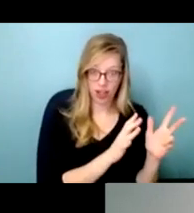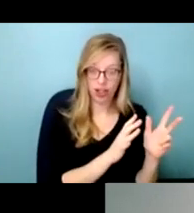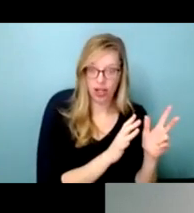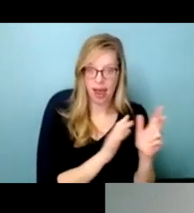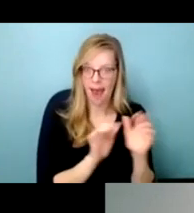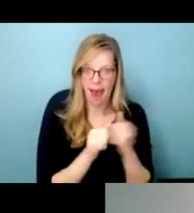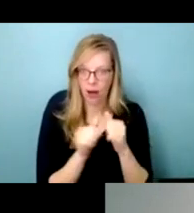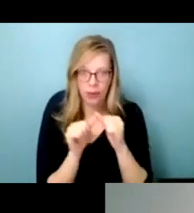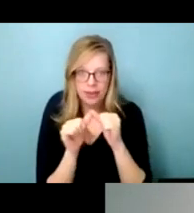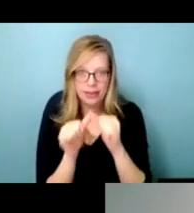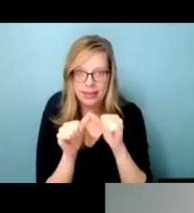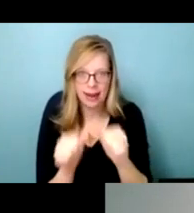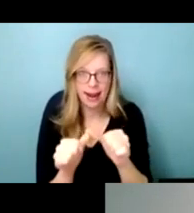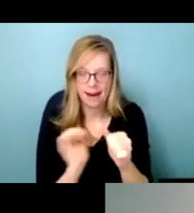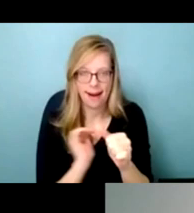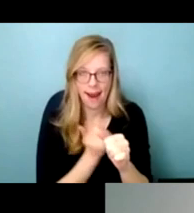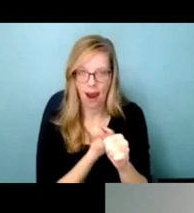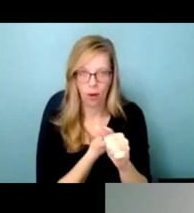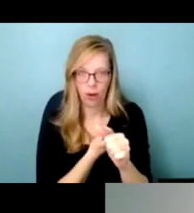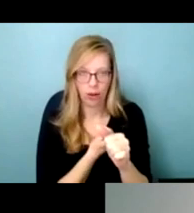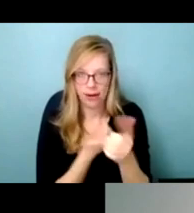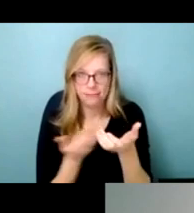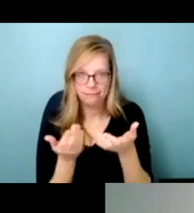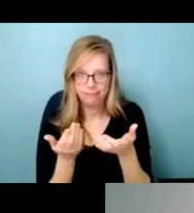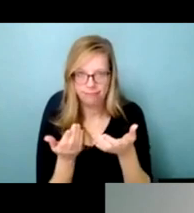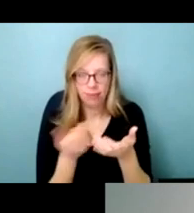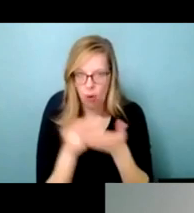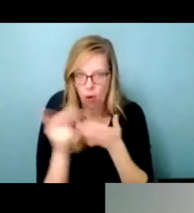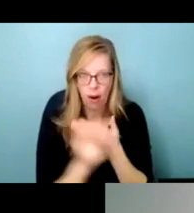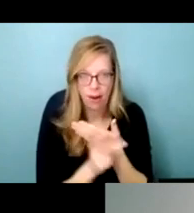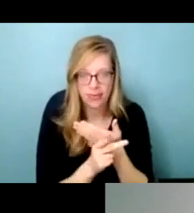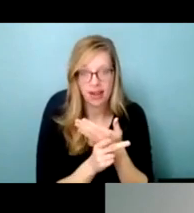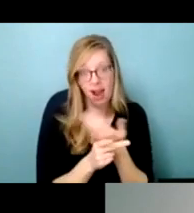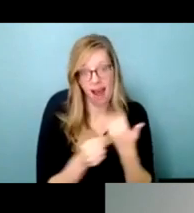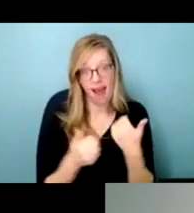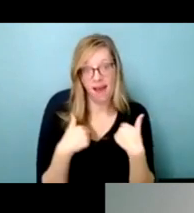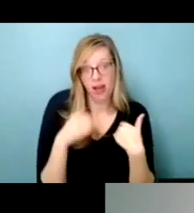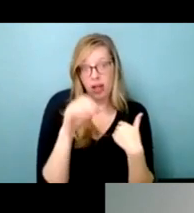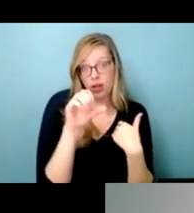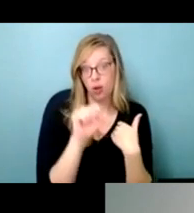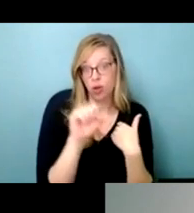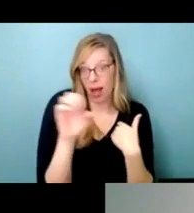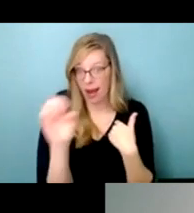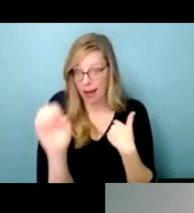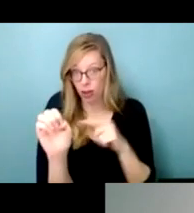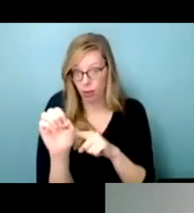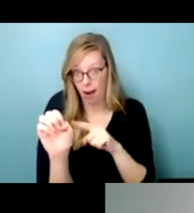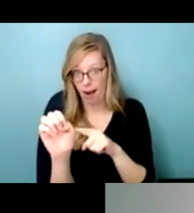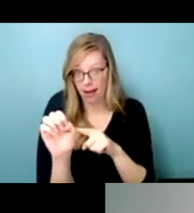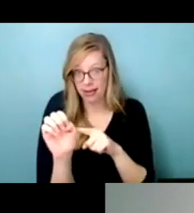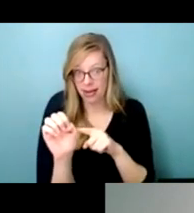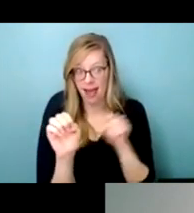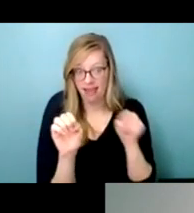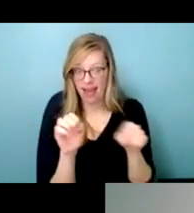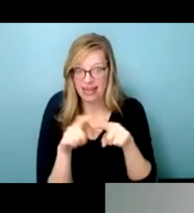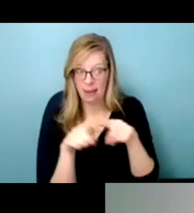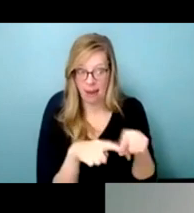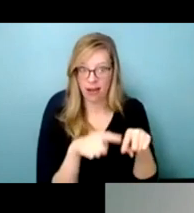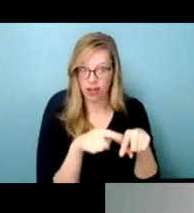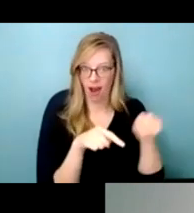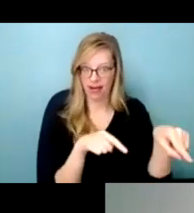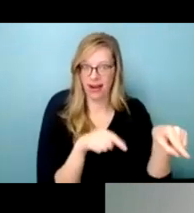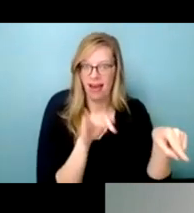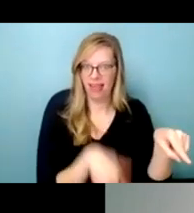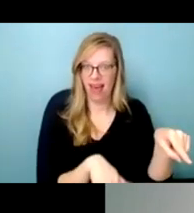to having a social enterprise that is dependent on movement of people through the north. So from a Y